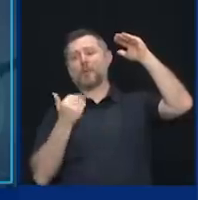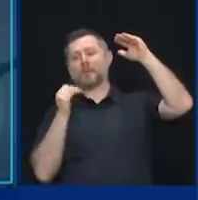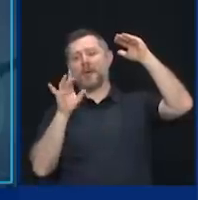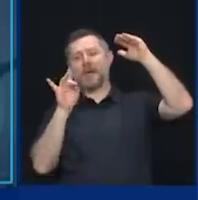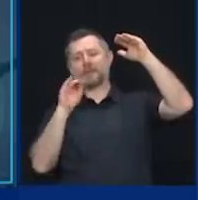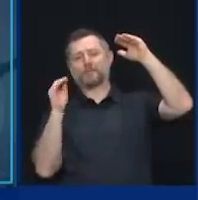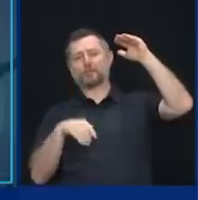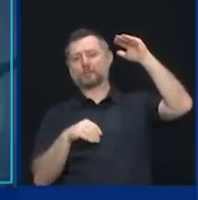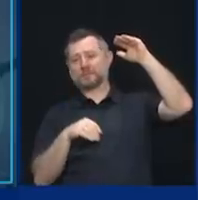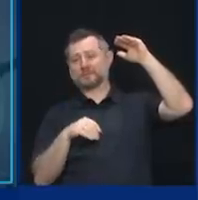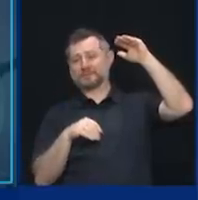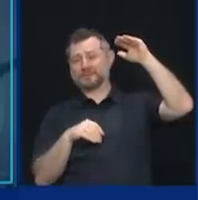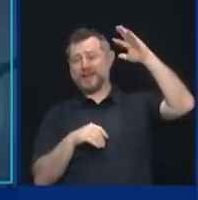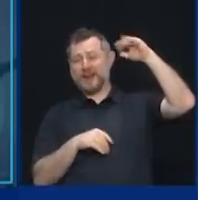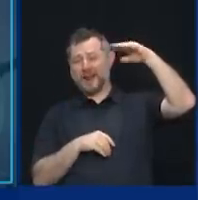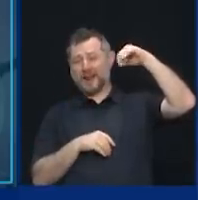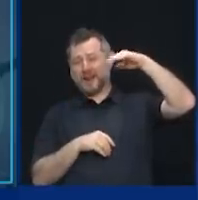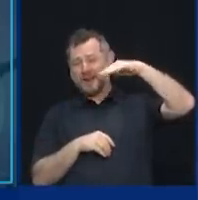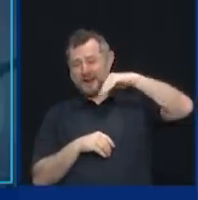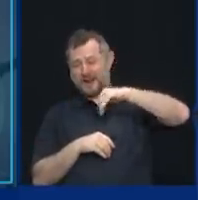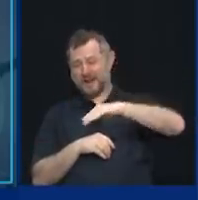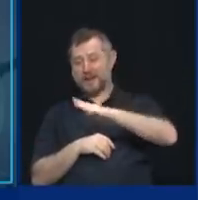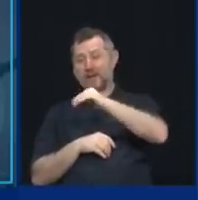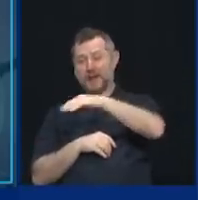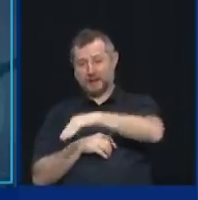8%. Today we were at